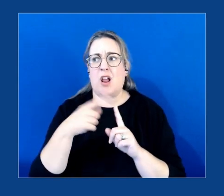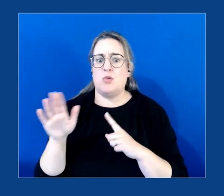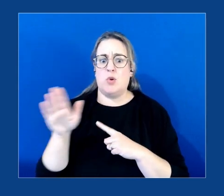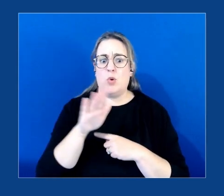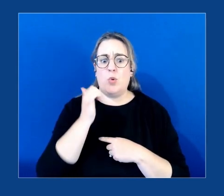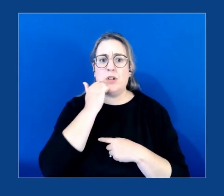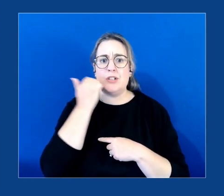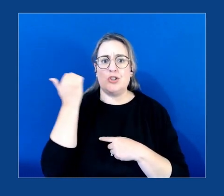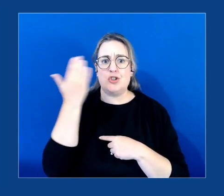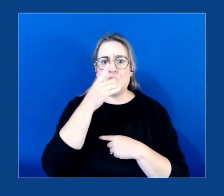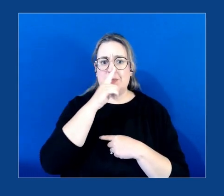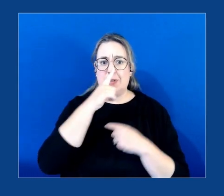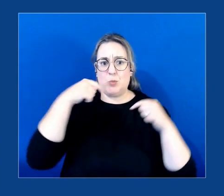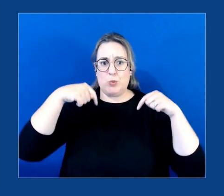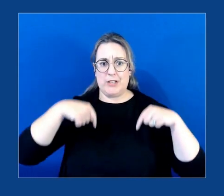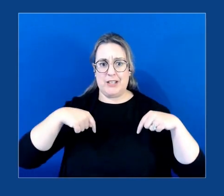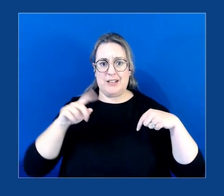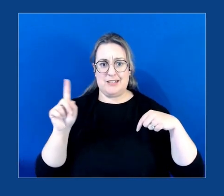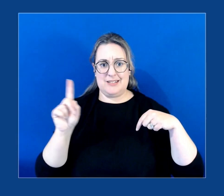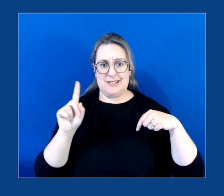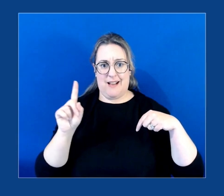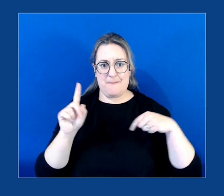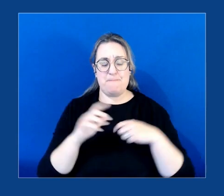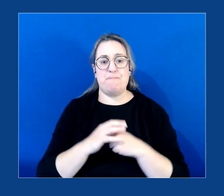us today.